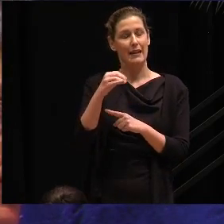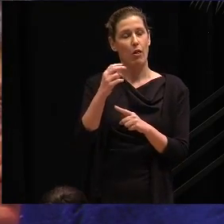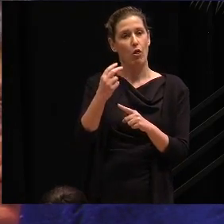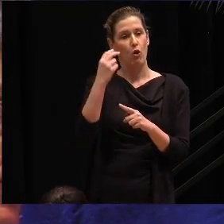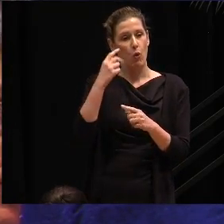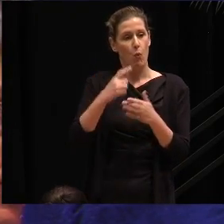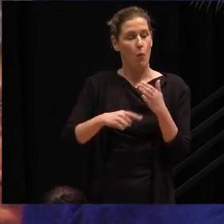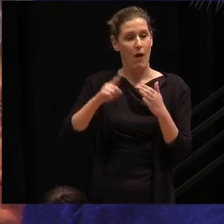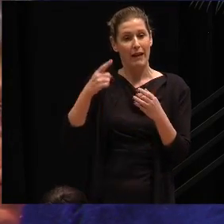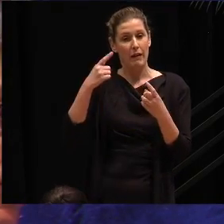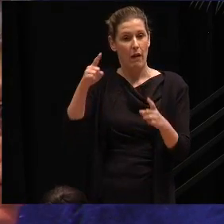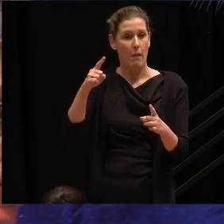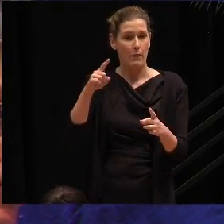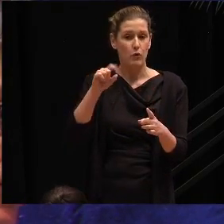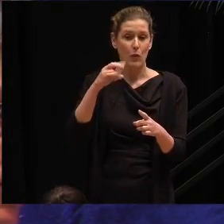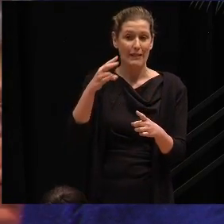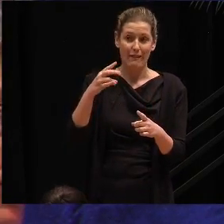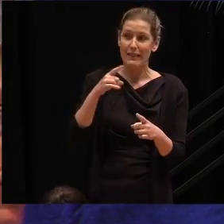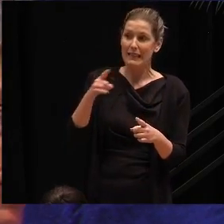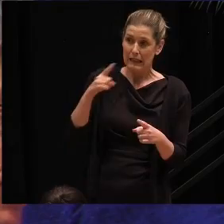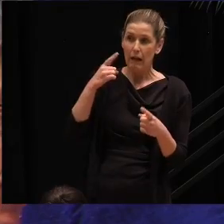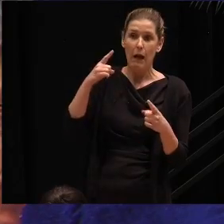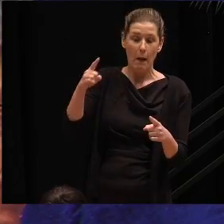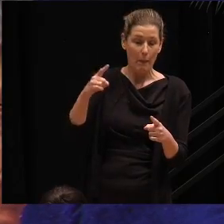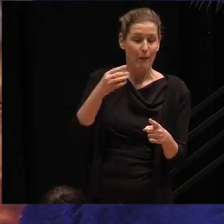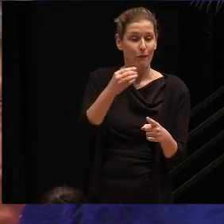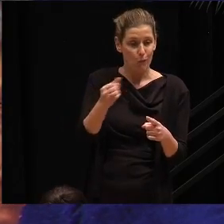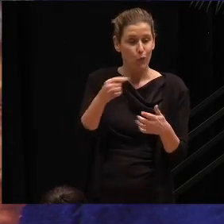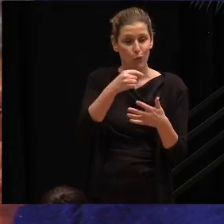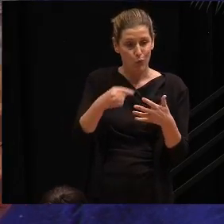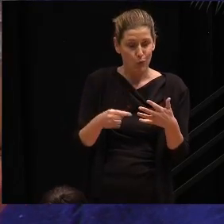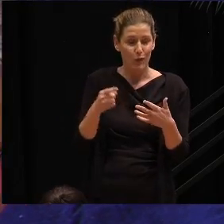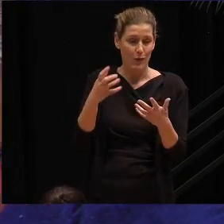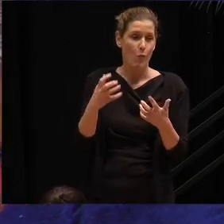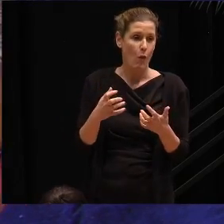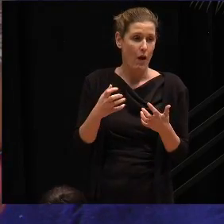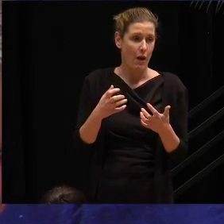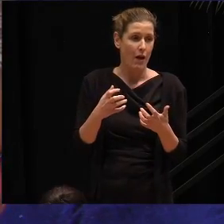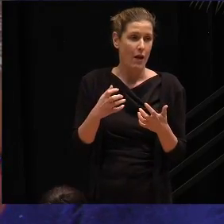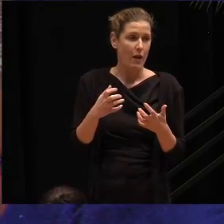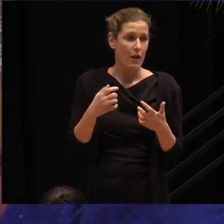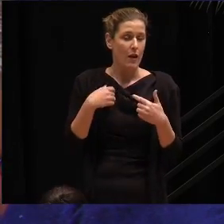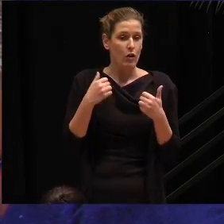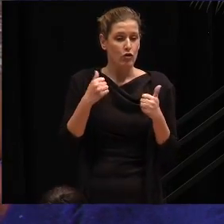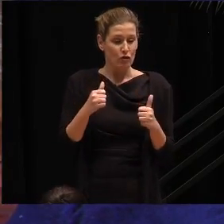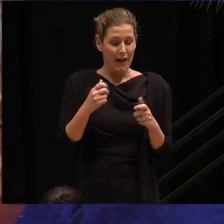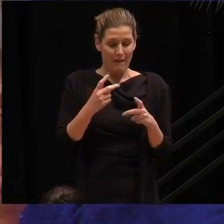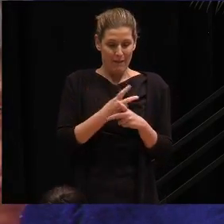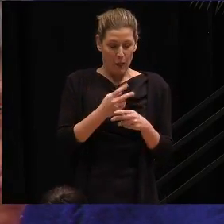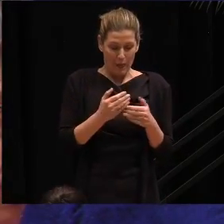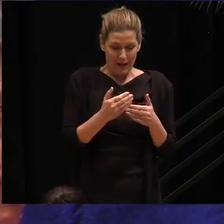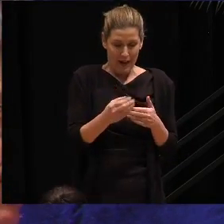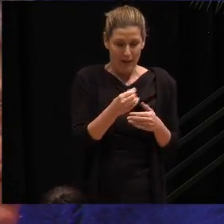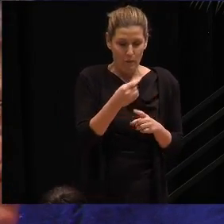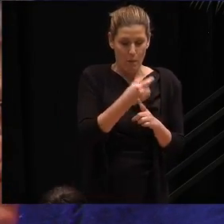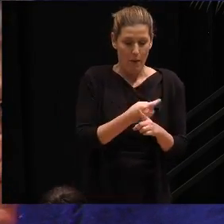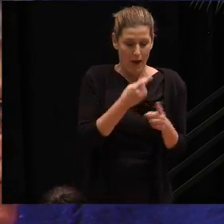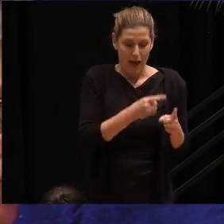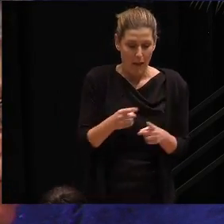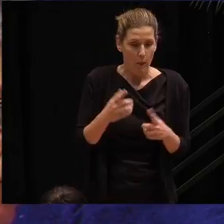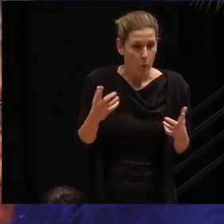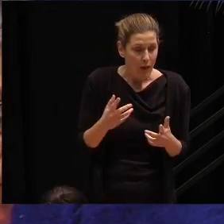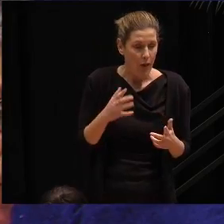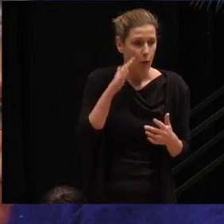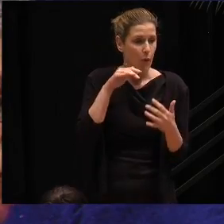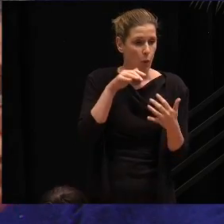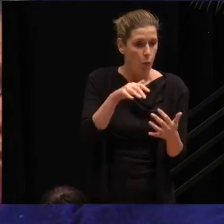able to accomplish, he has been able to accomplish a few of the things that he wants to do. Trying to figure out in the next few months what's going to happen. Will we go to